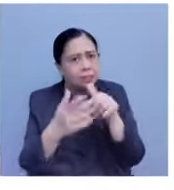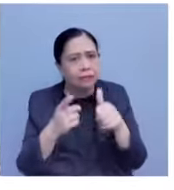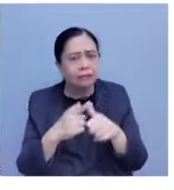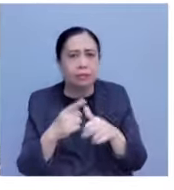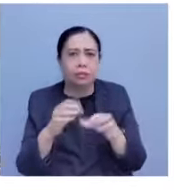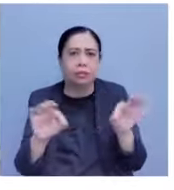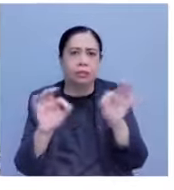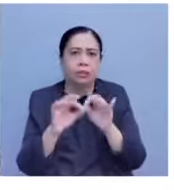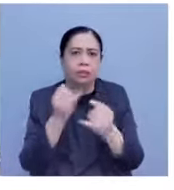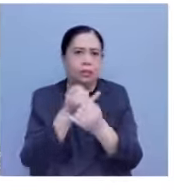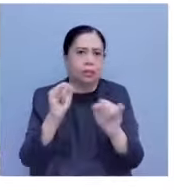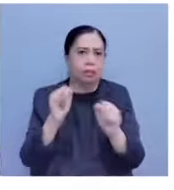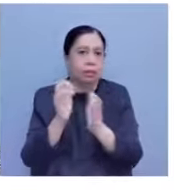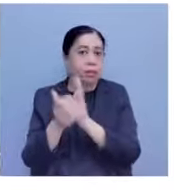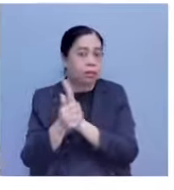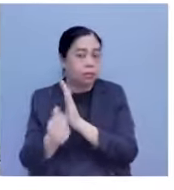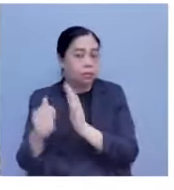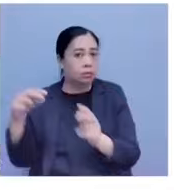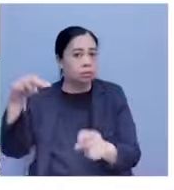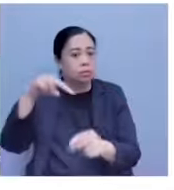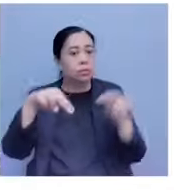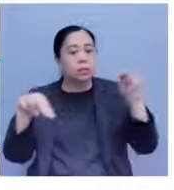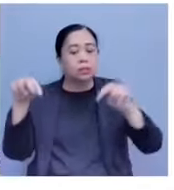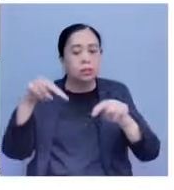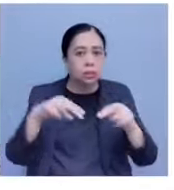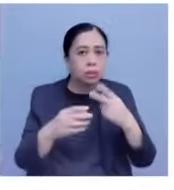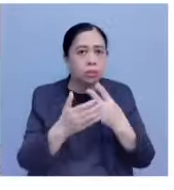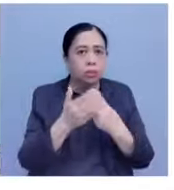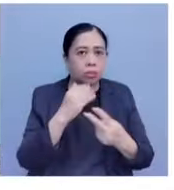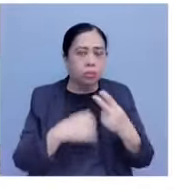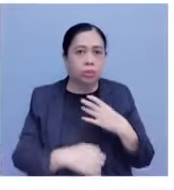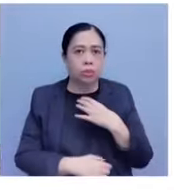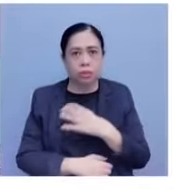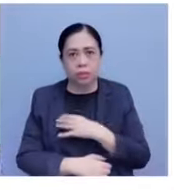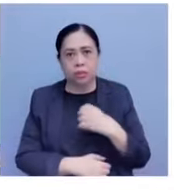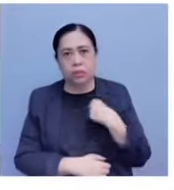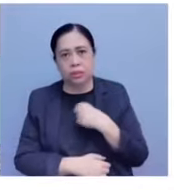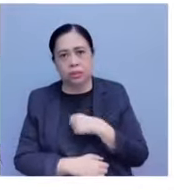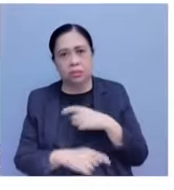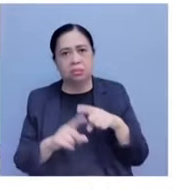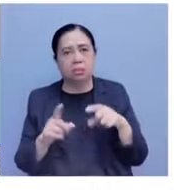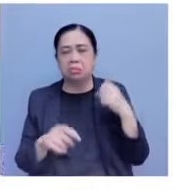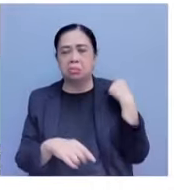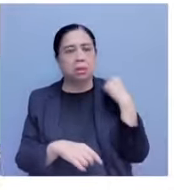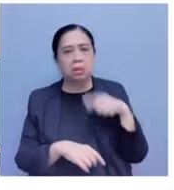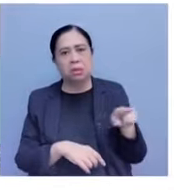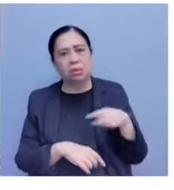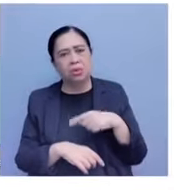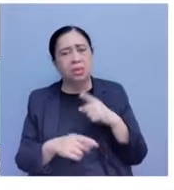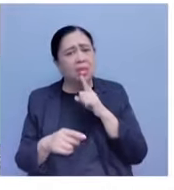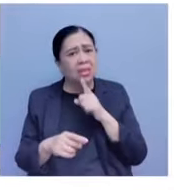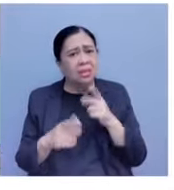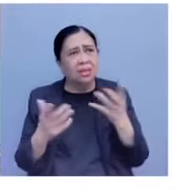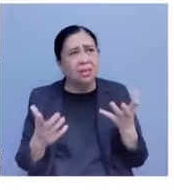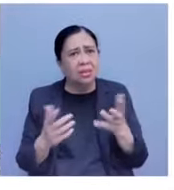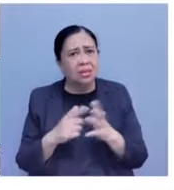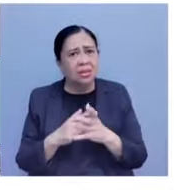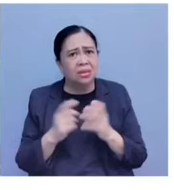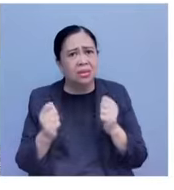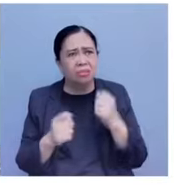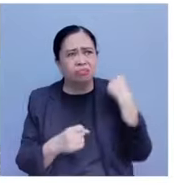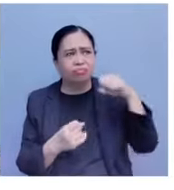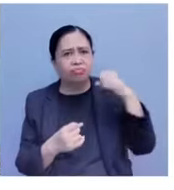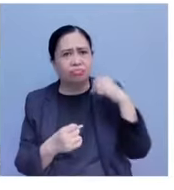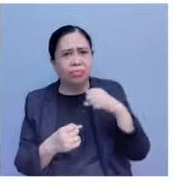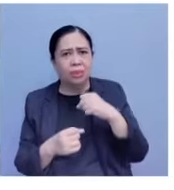by independent experts and experts in both houses of Congress. But they refused. In fact, they transgressed the